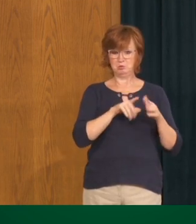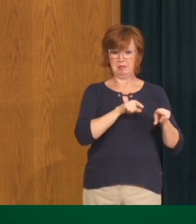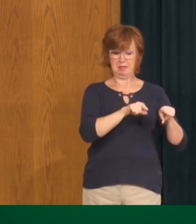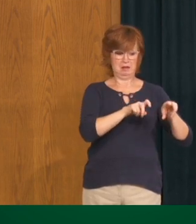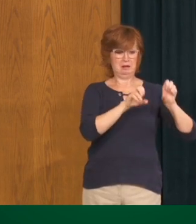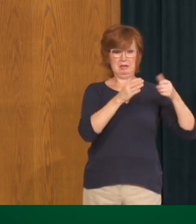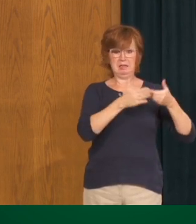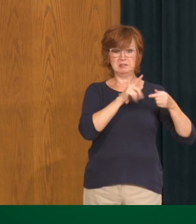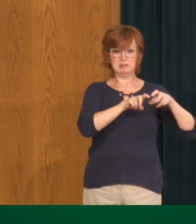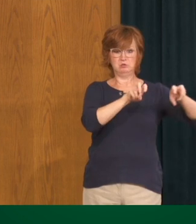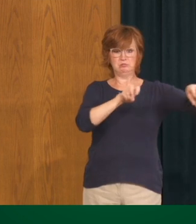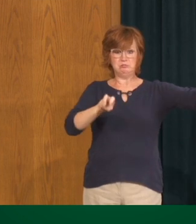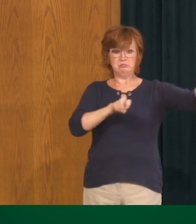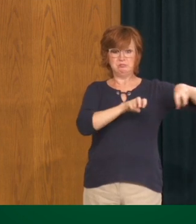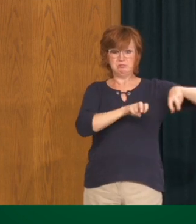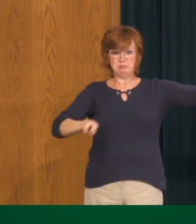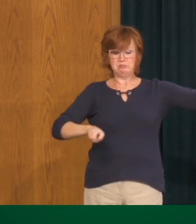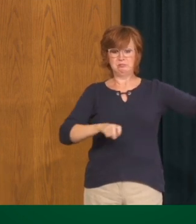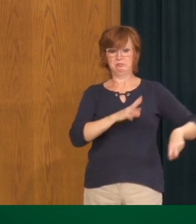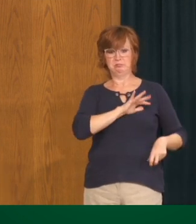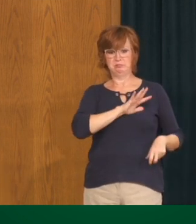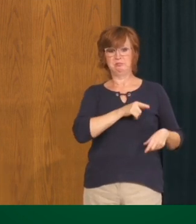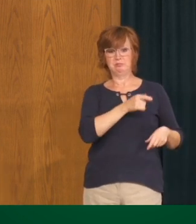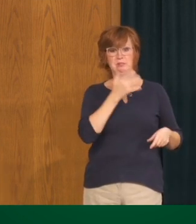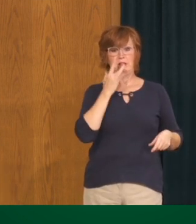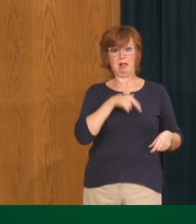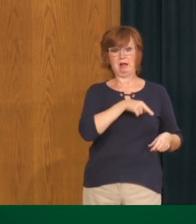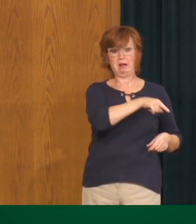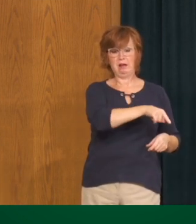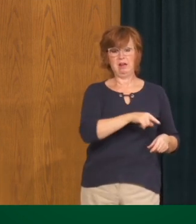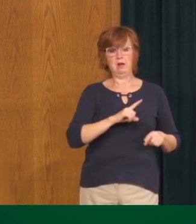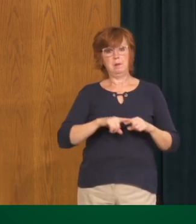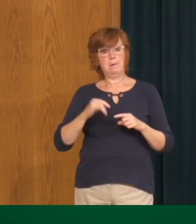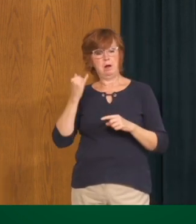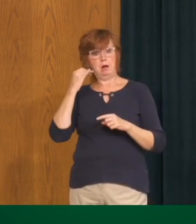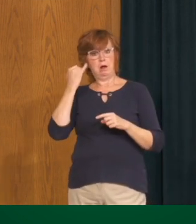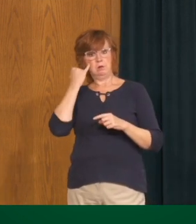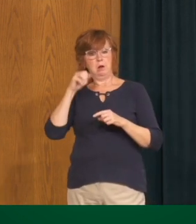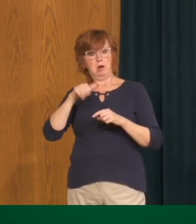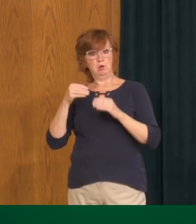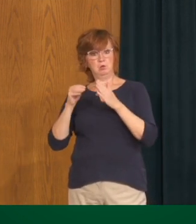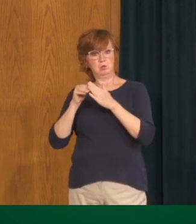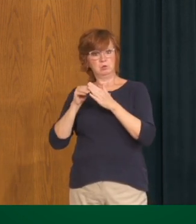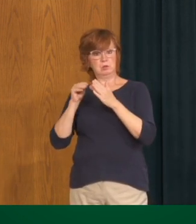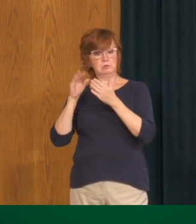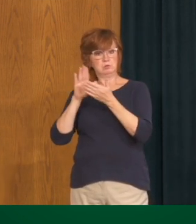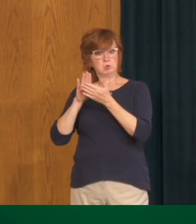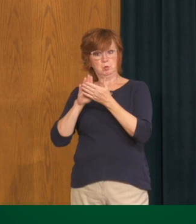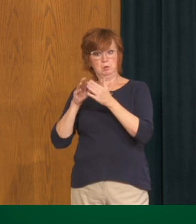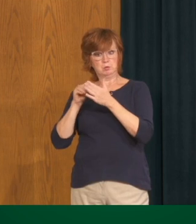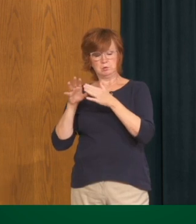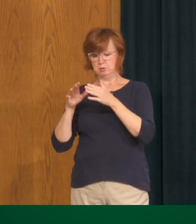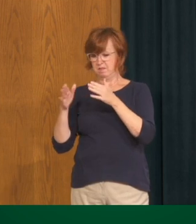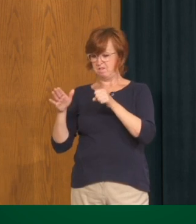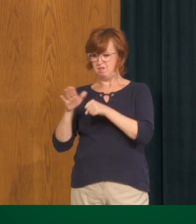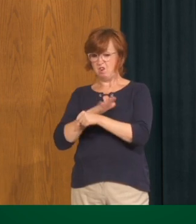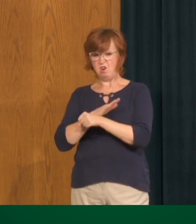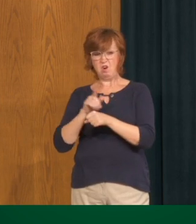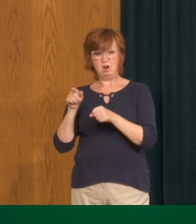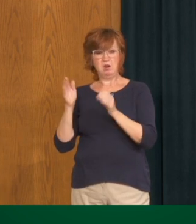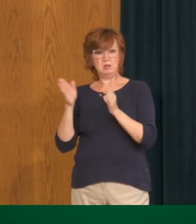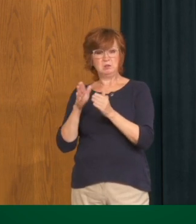given by the Chief Medical Health Officer today to those school divisions that are considering masking is appropriate in circumstances